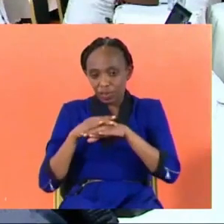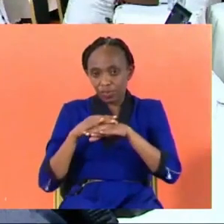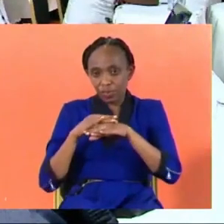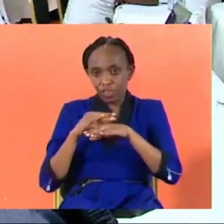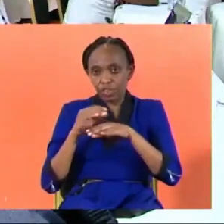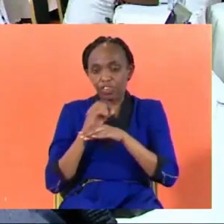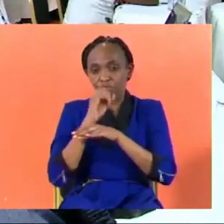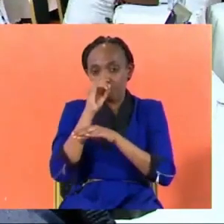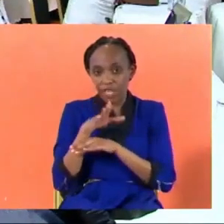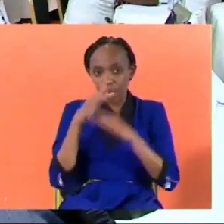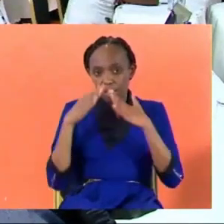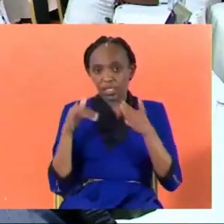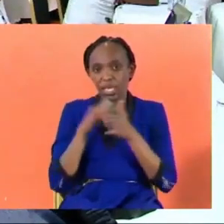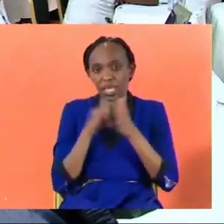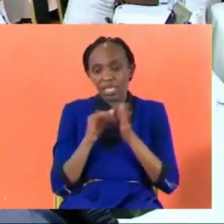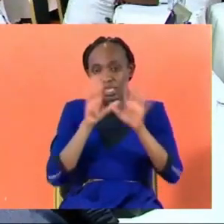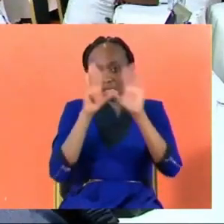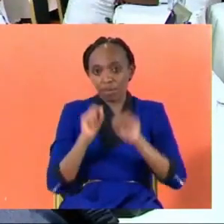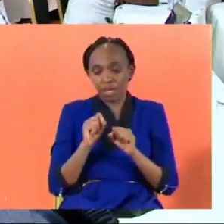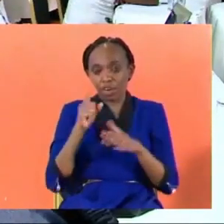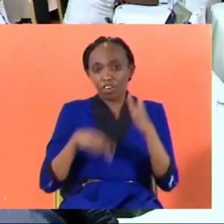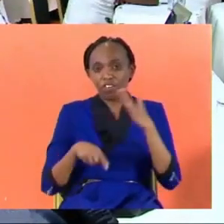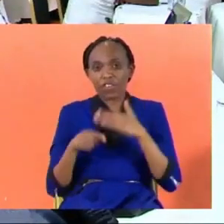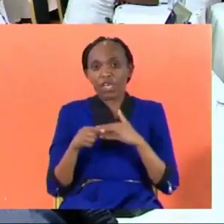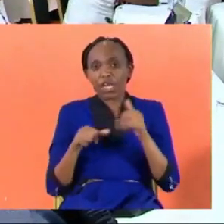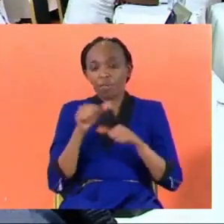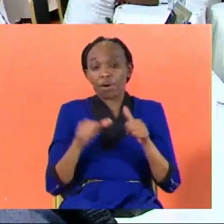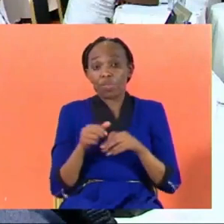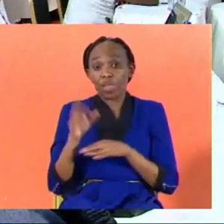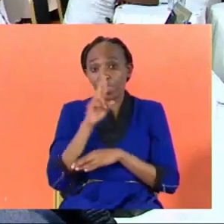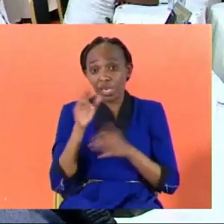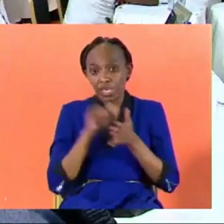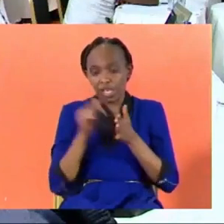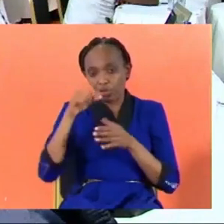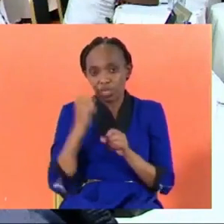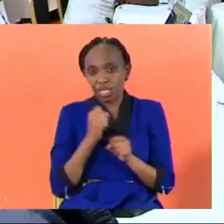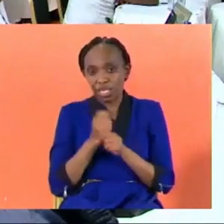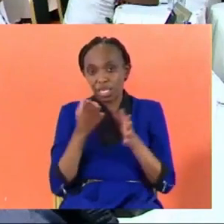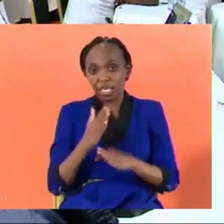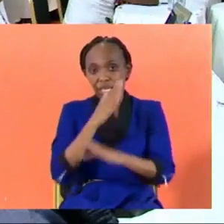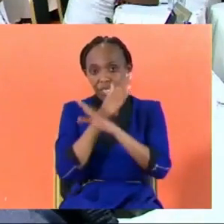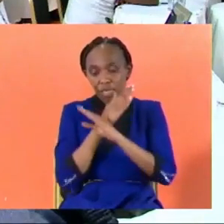that's just a snapshot of the threats, the SWOT analysis that we did here in